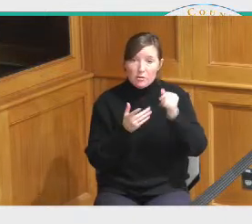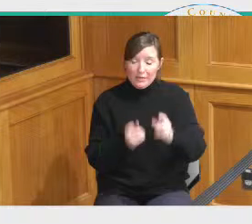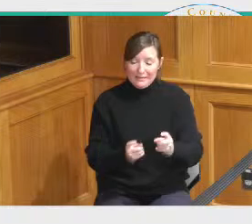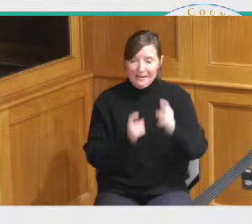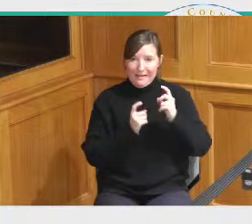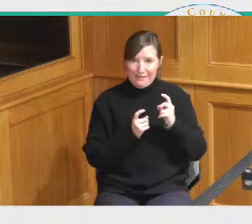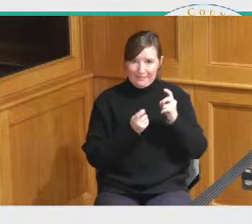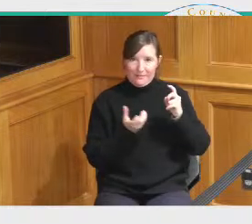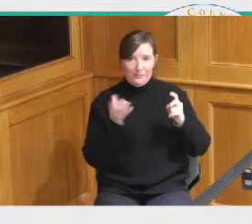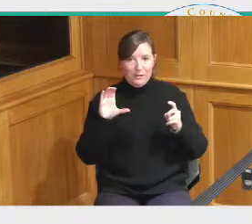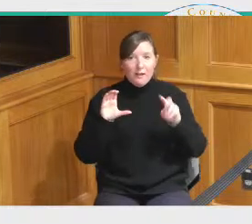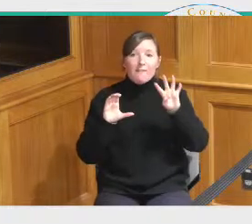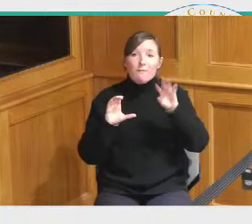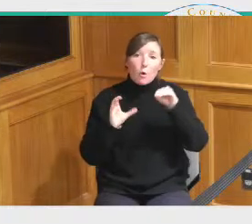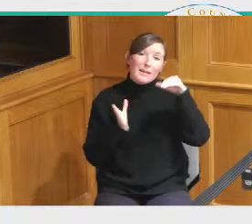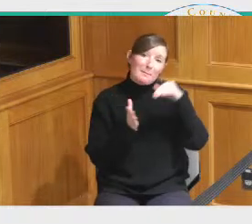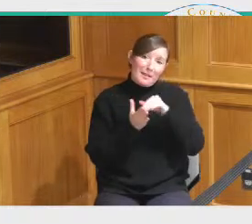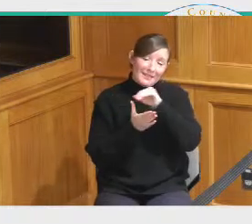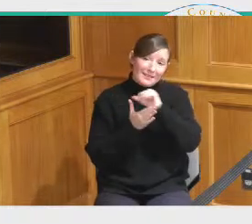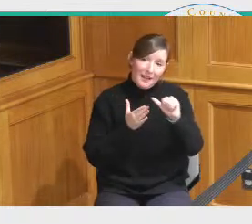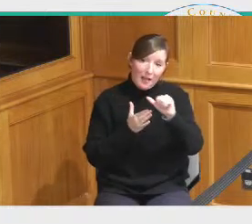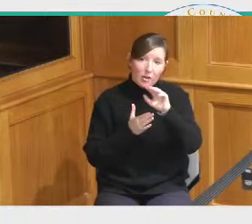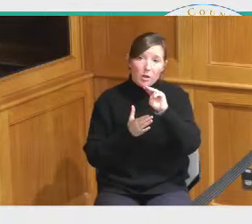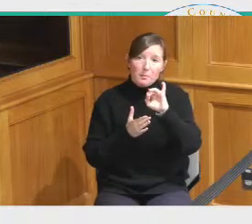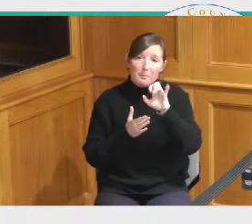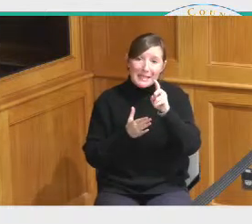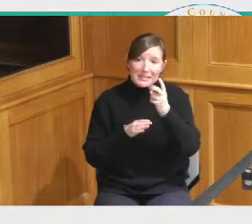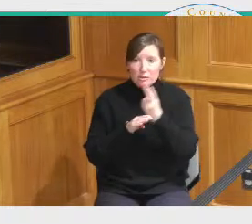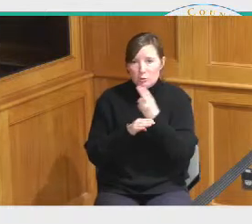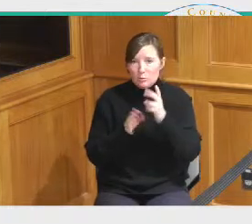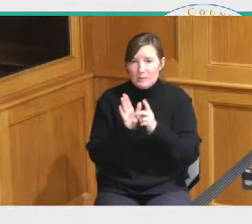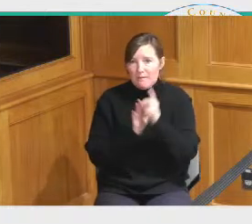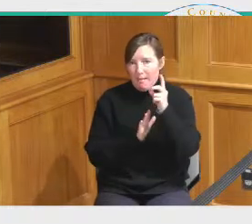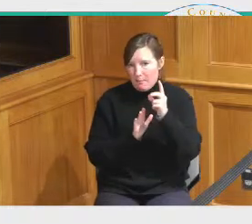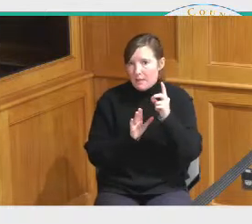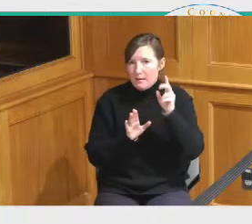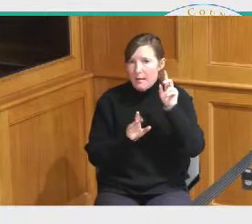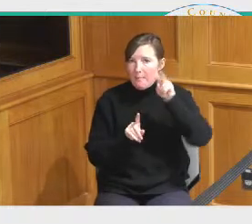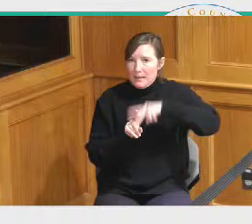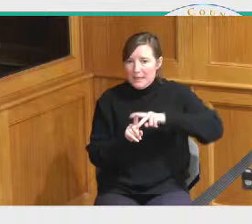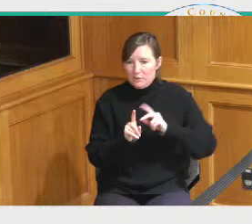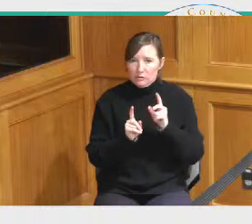million transitional mixed-use development application from